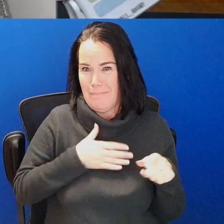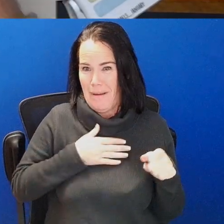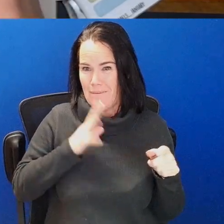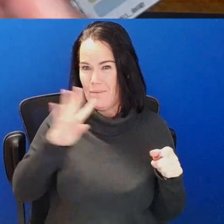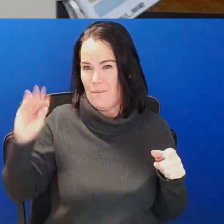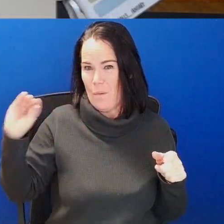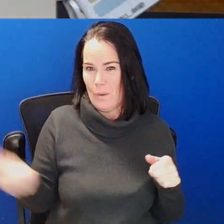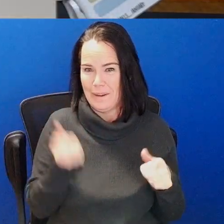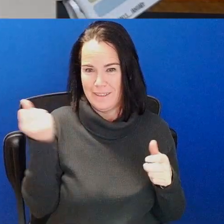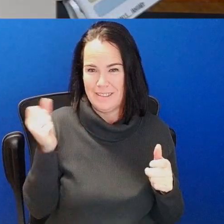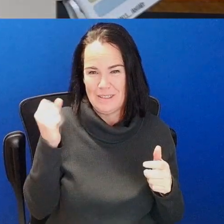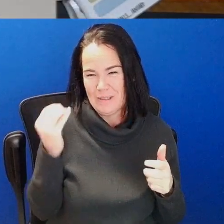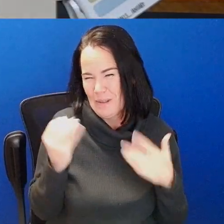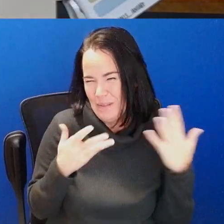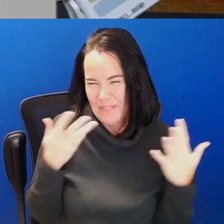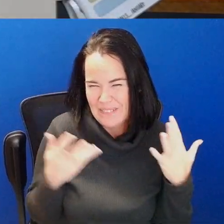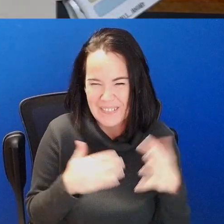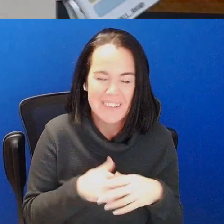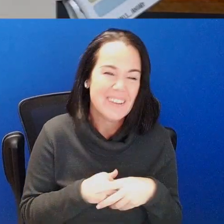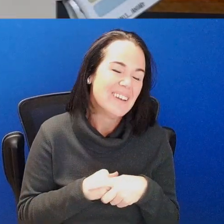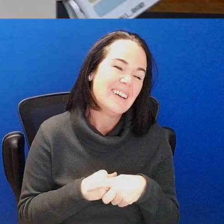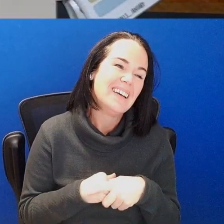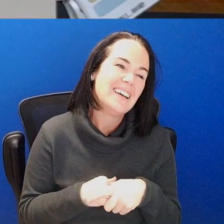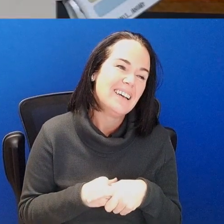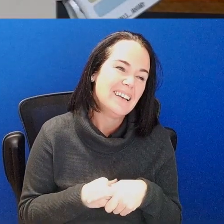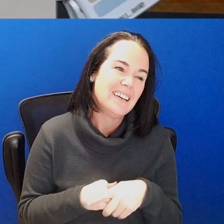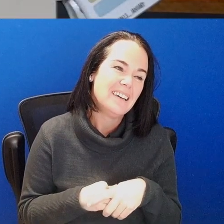in my 40s.